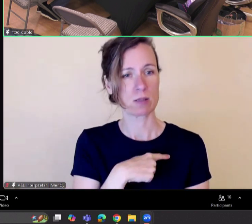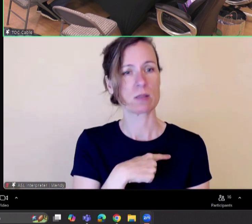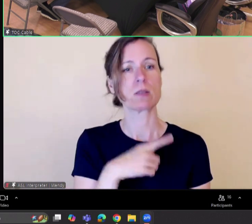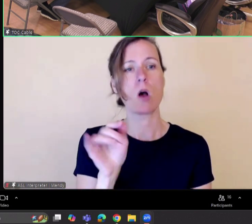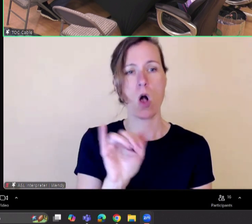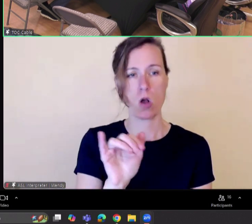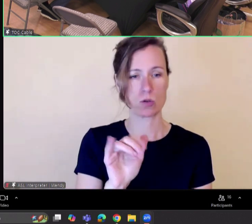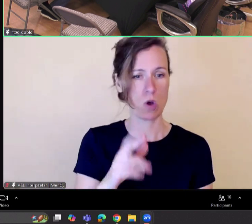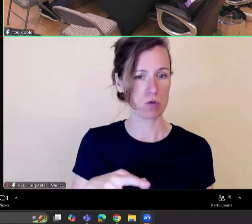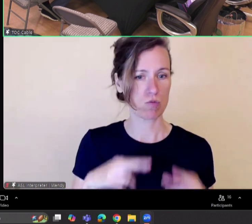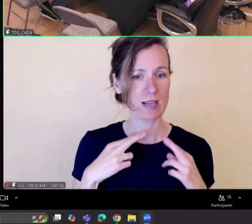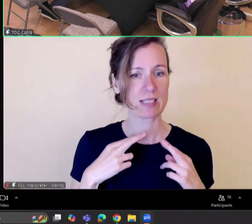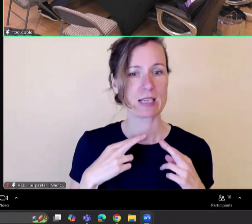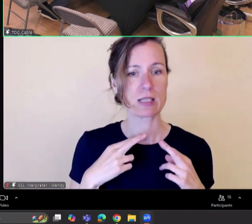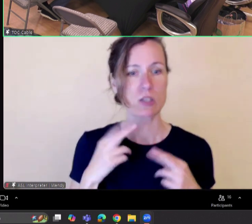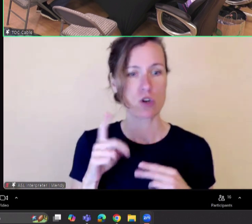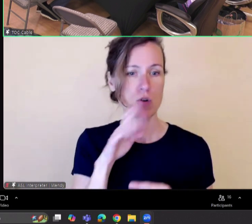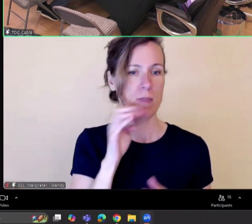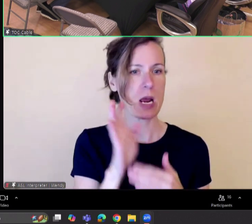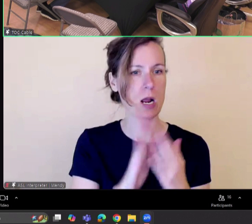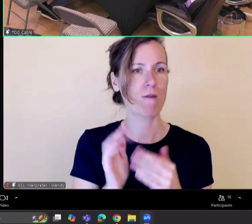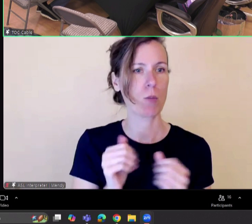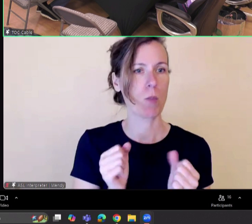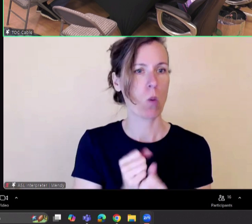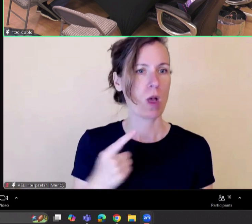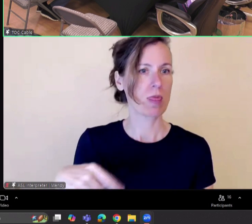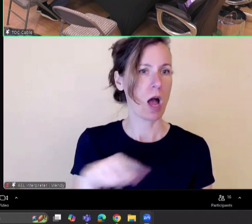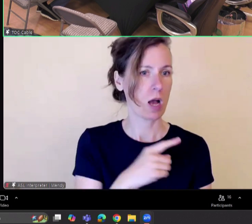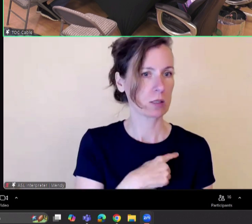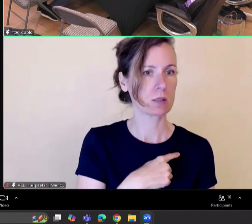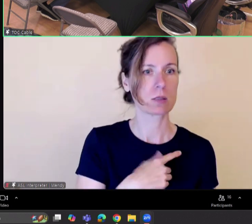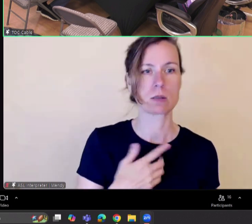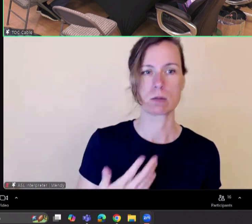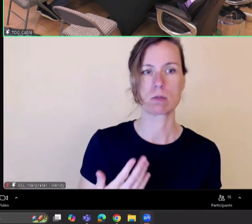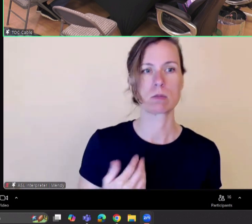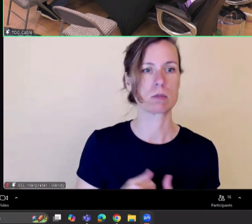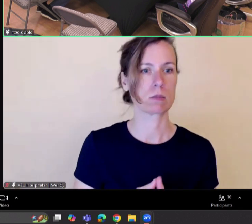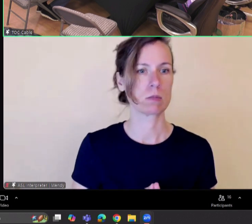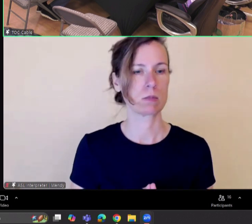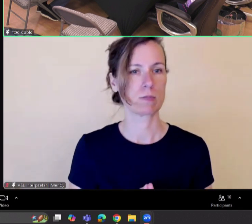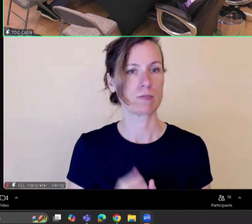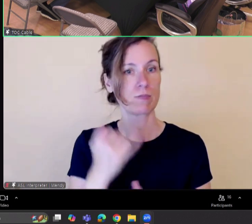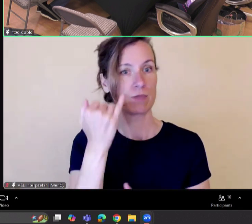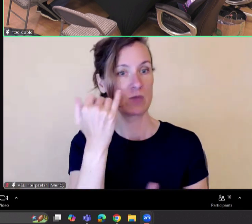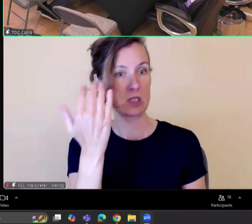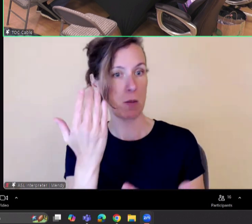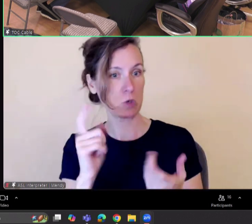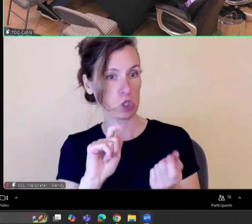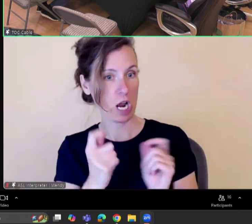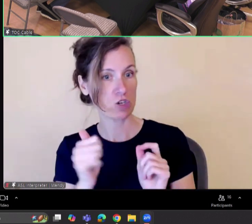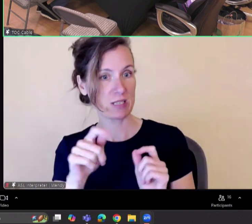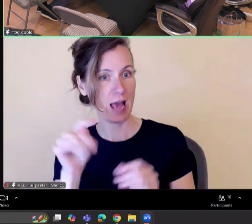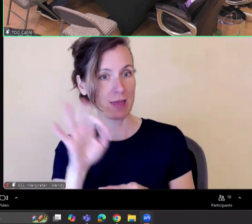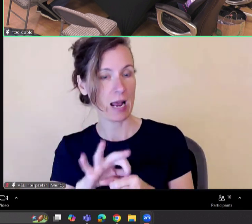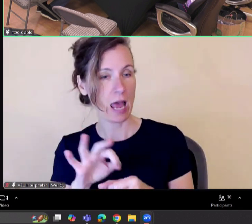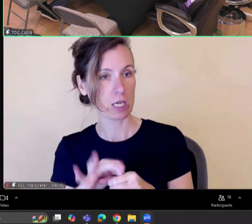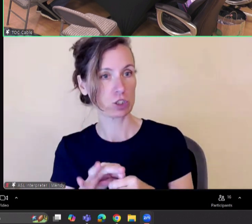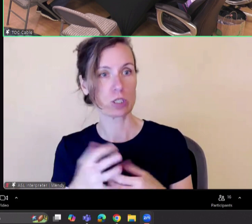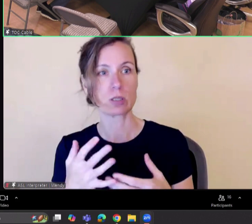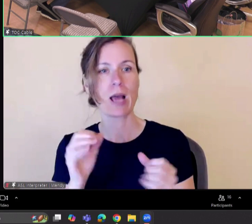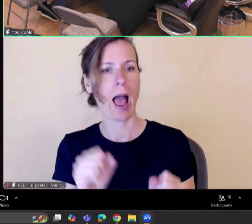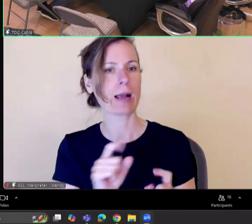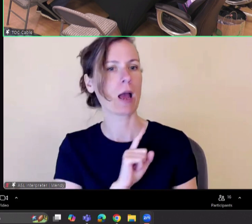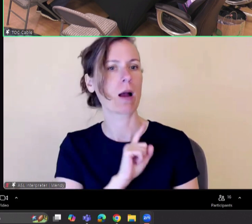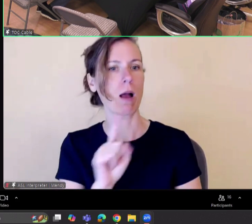comfortable with us. So, you know, whether that's maybe if there are some changes after the election, you know, I certainly can come in here and